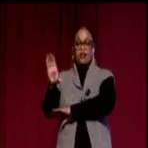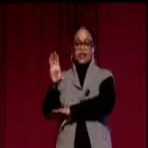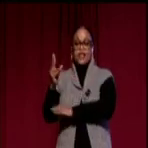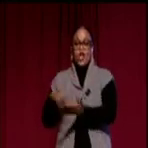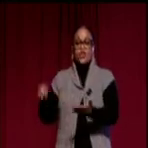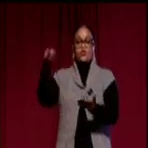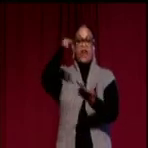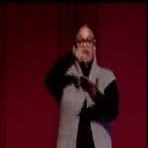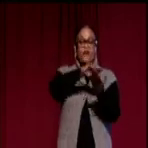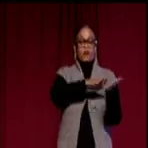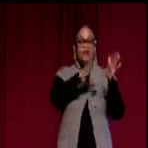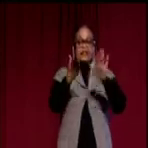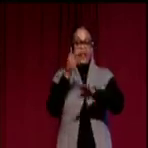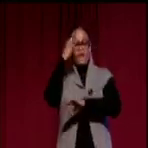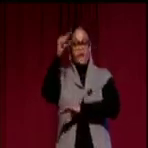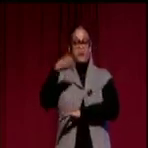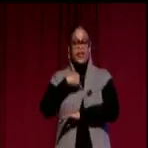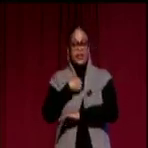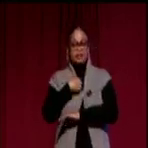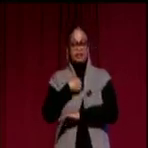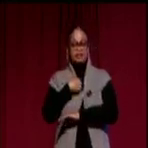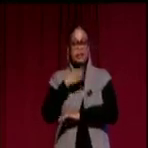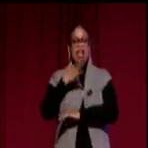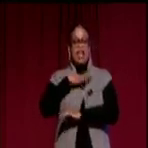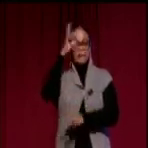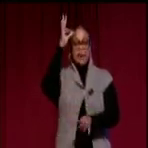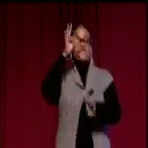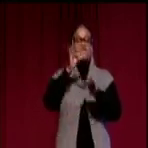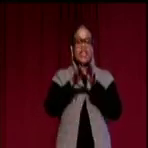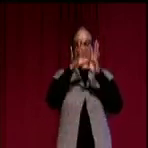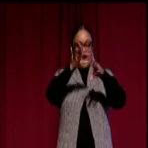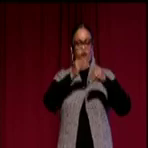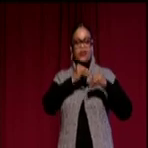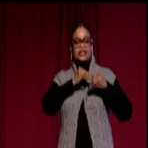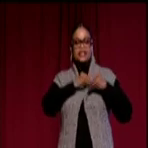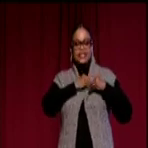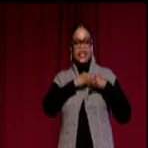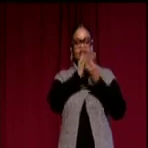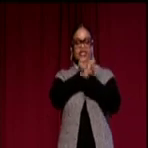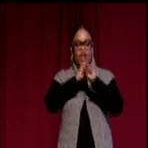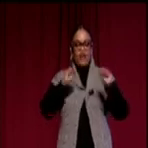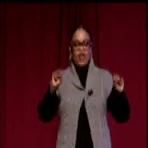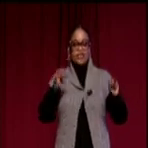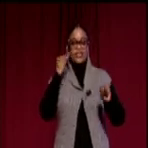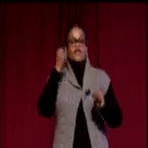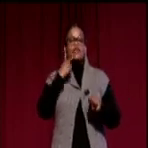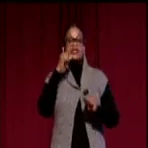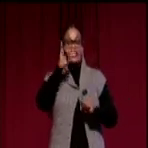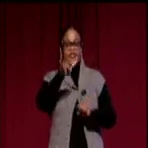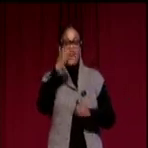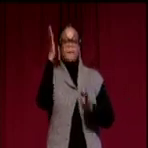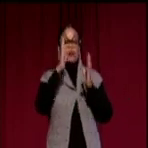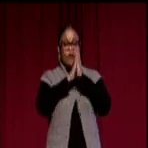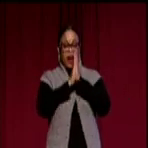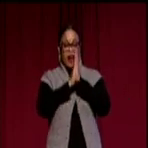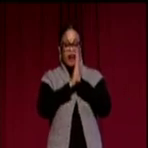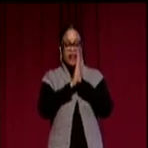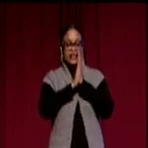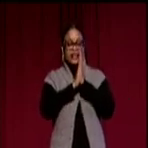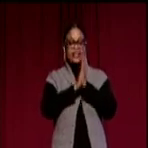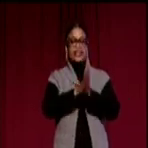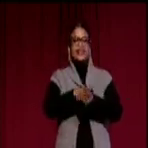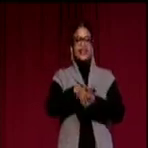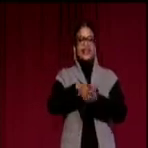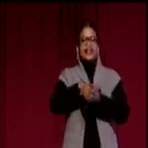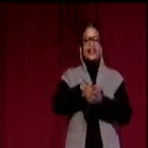got up from the dead just for me. And by faith, I receive salvation. If you said that prayer, weigh in right